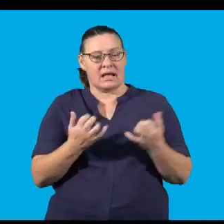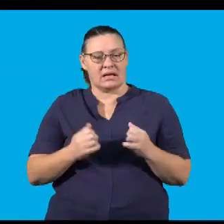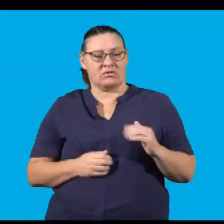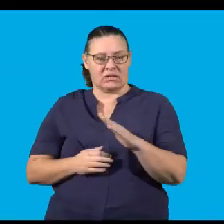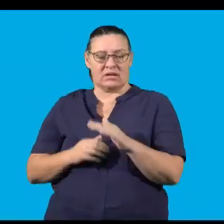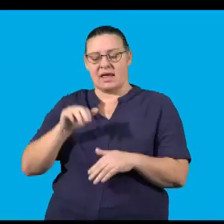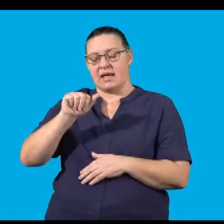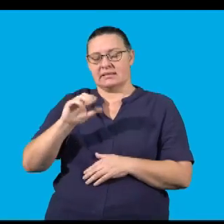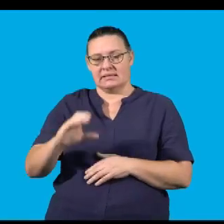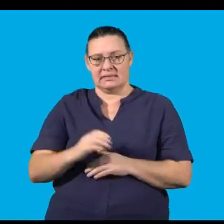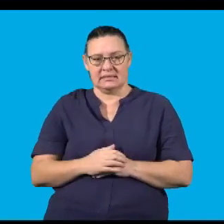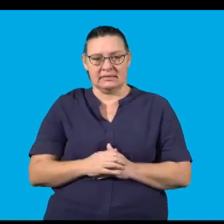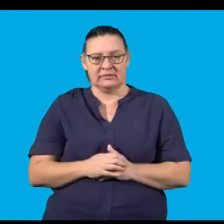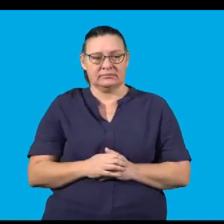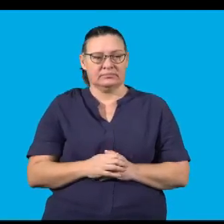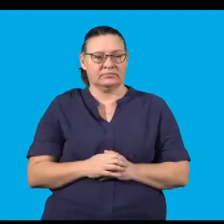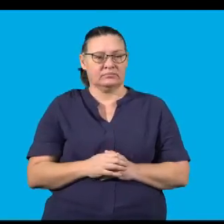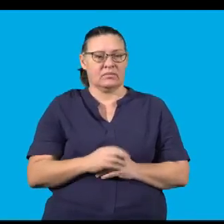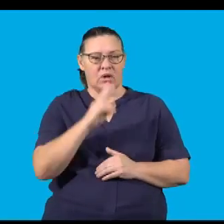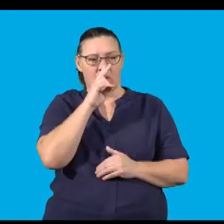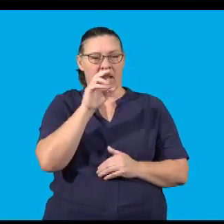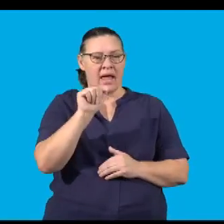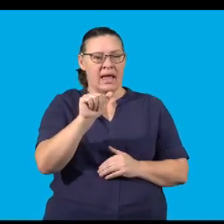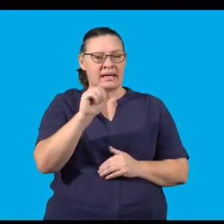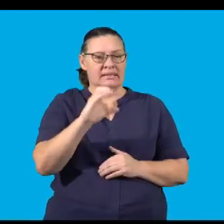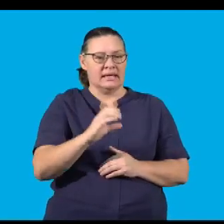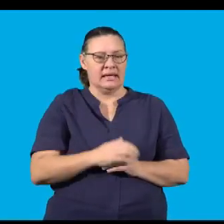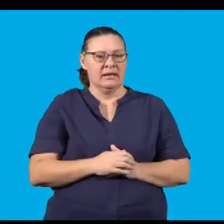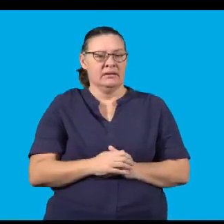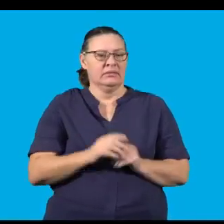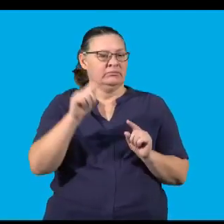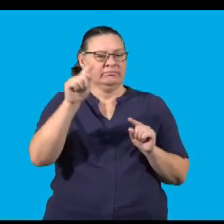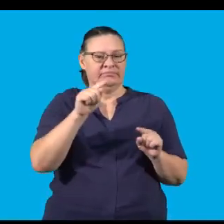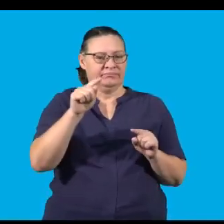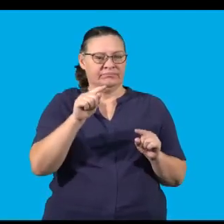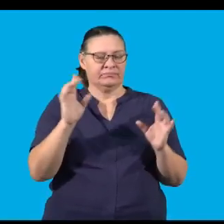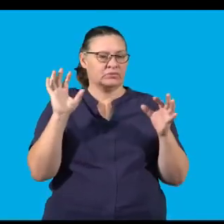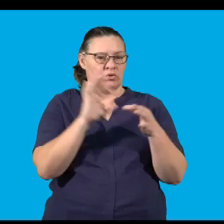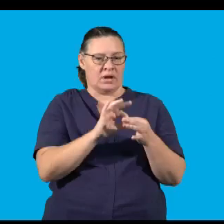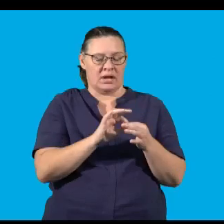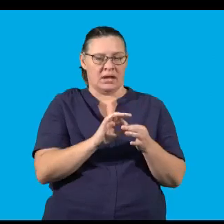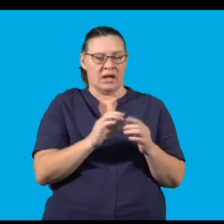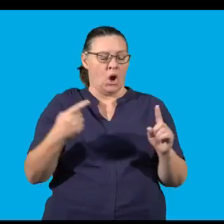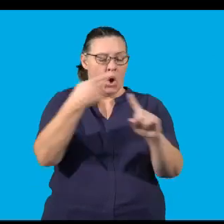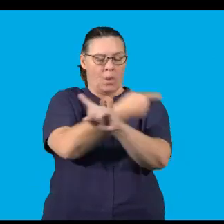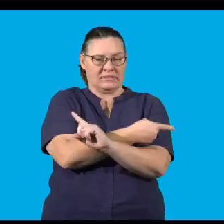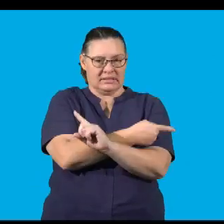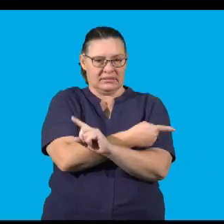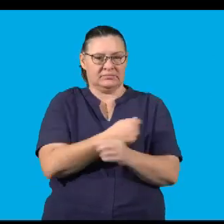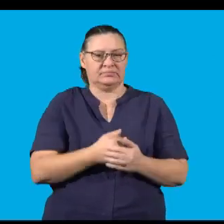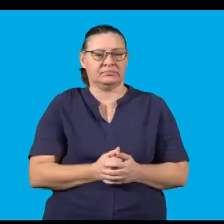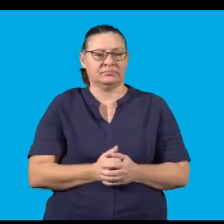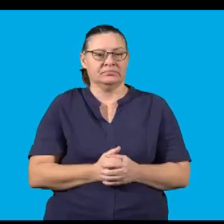gradient of AC. So we have a look at AC. It's not joined on the diagram. It's opposite vertices of